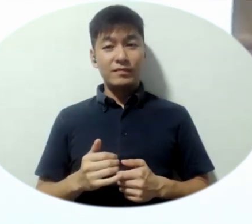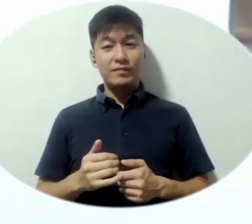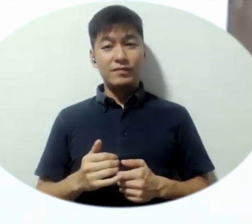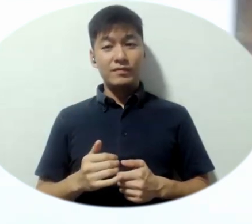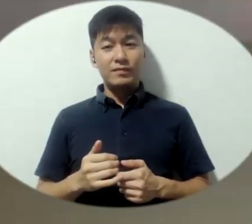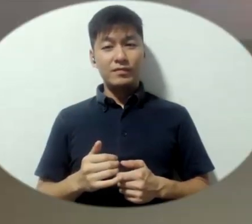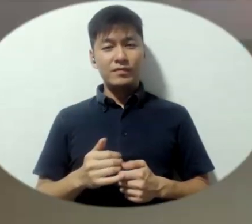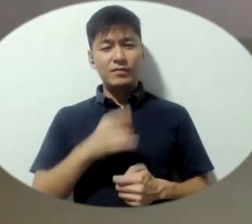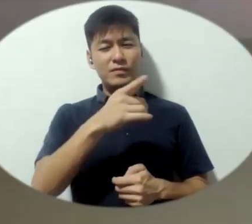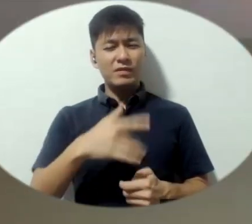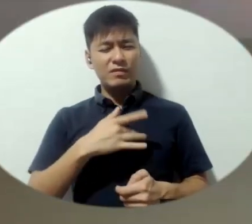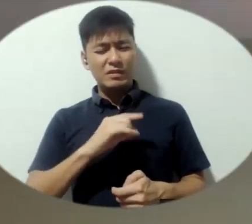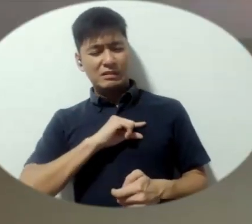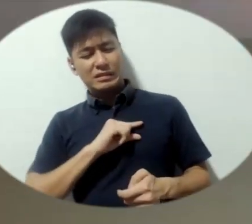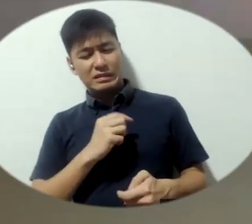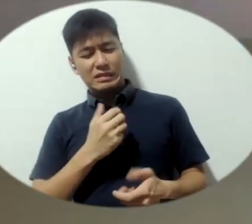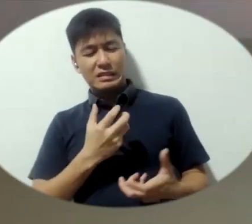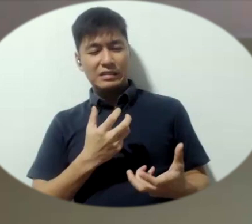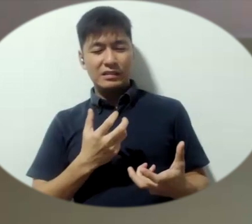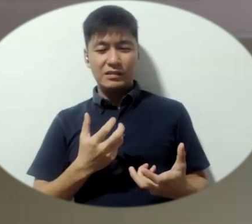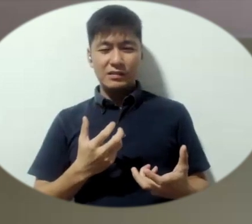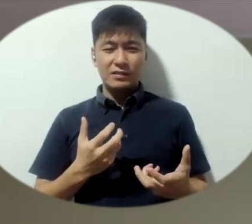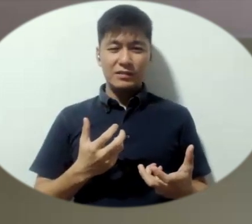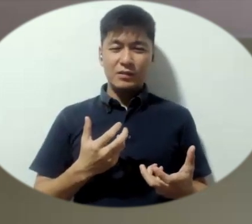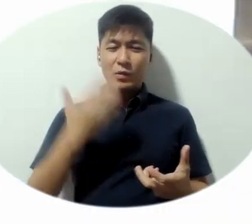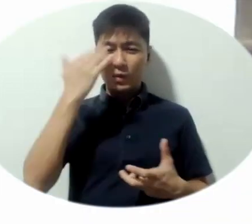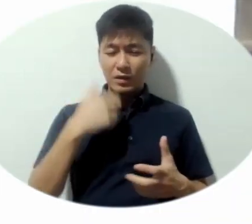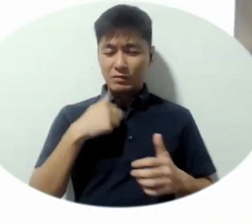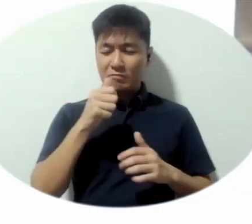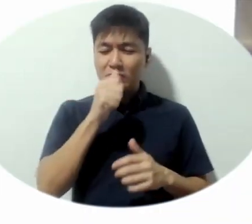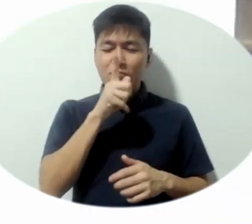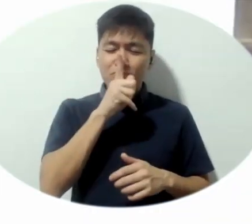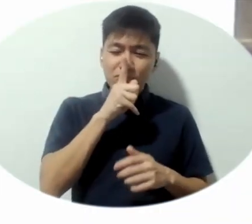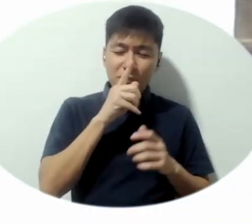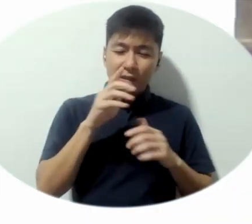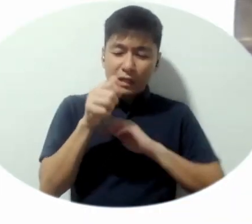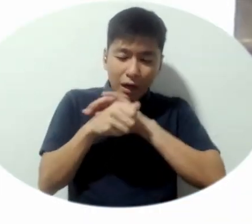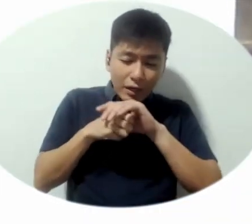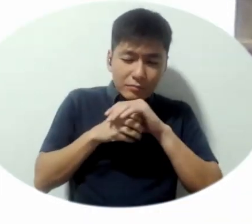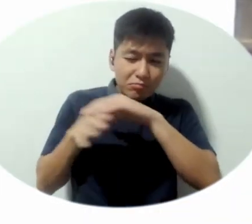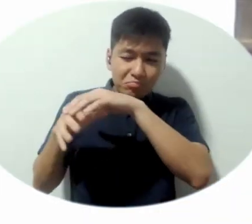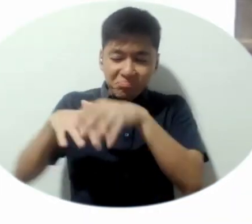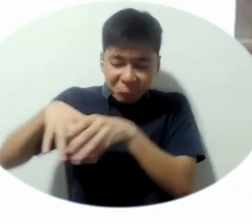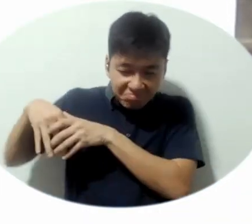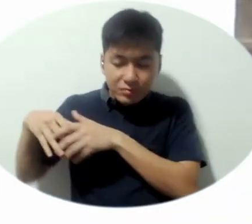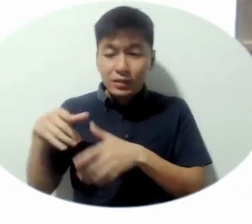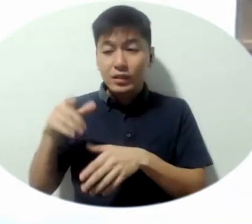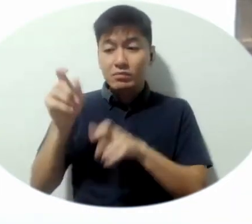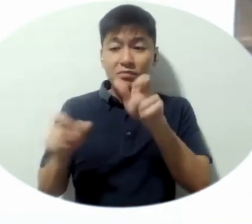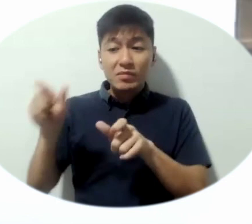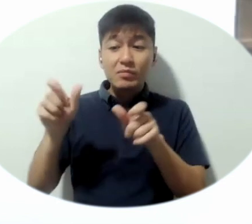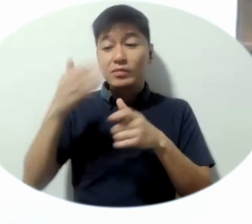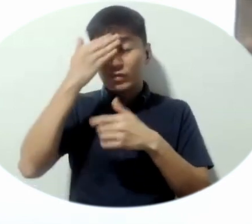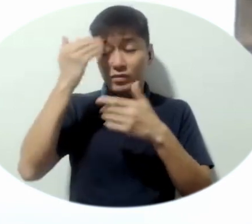guiltiness, being guilty, because they're hiding, they're not in letting this people living with dementia